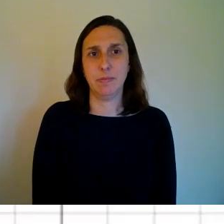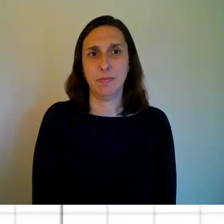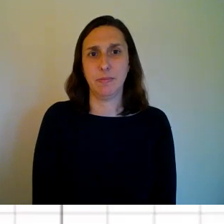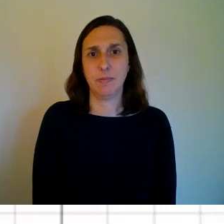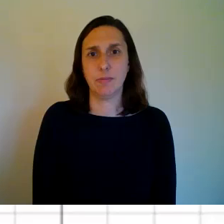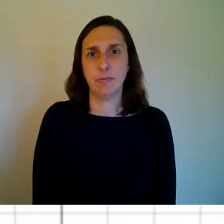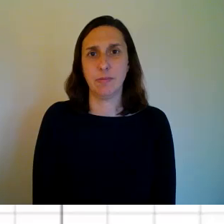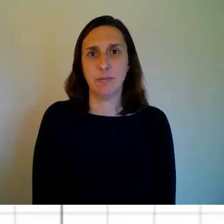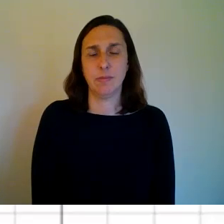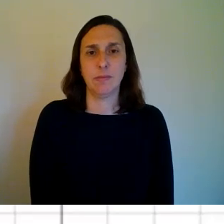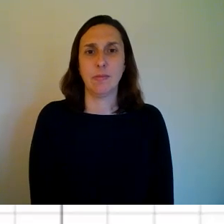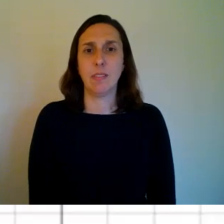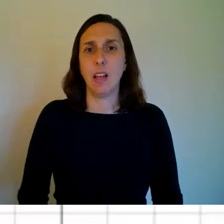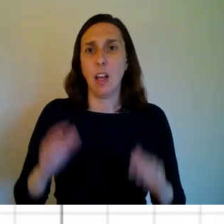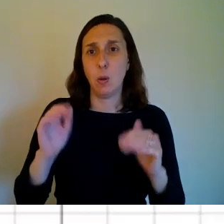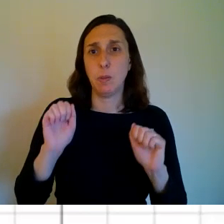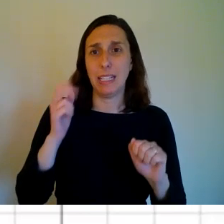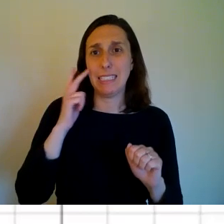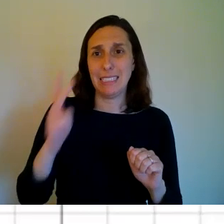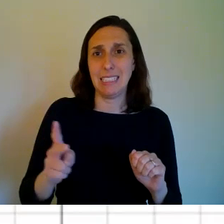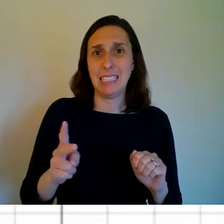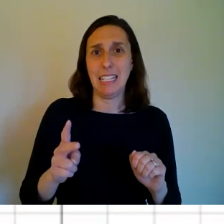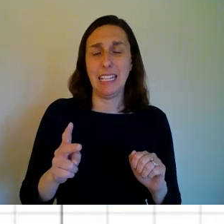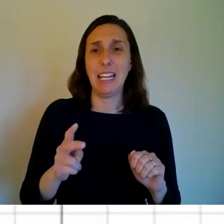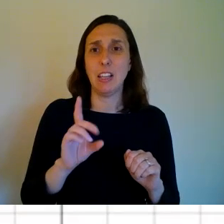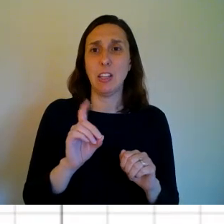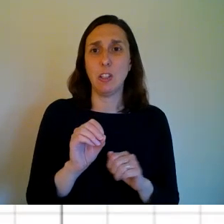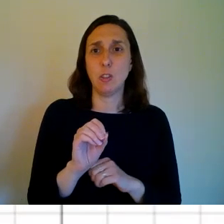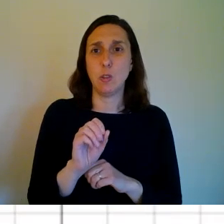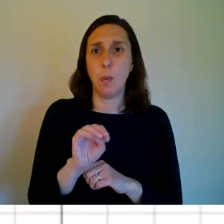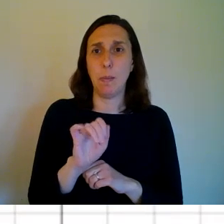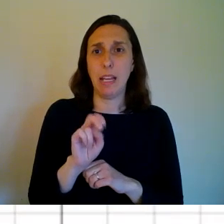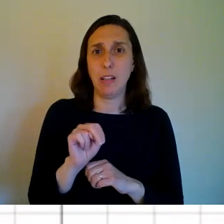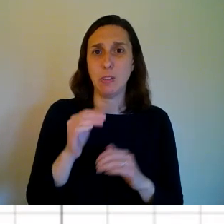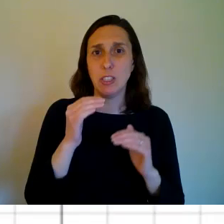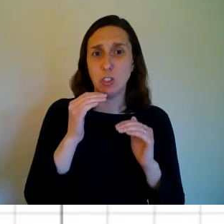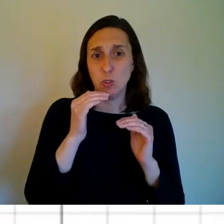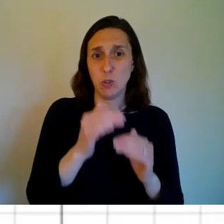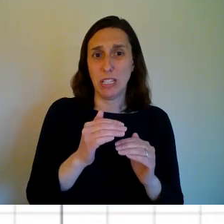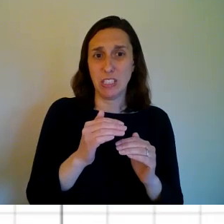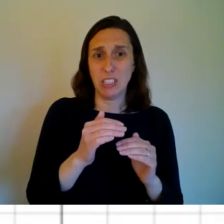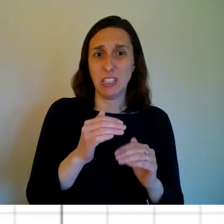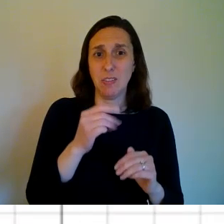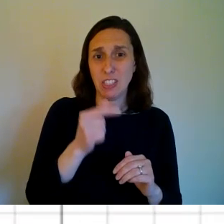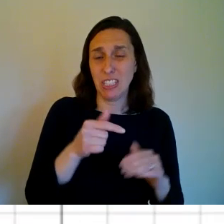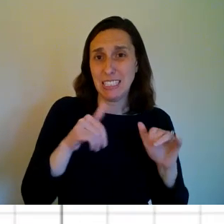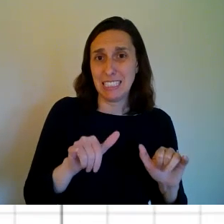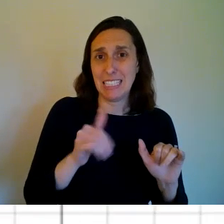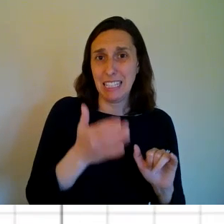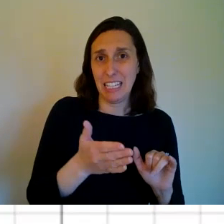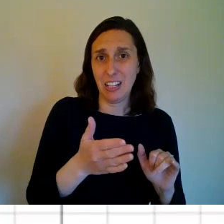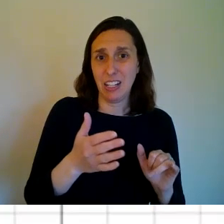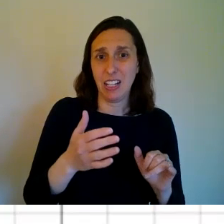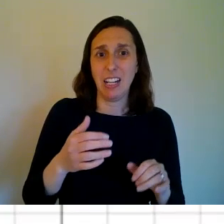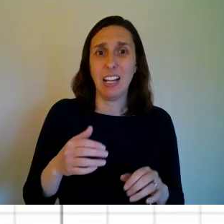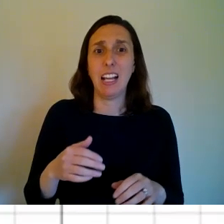see that the domain restriction of G is still here in the composition, and the output restriction of F is still there.